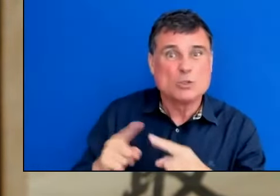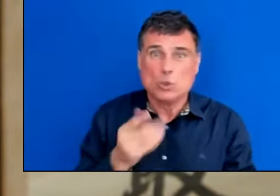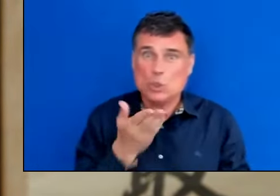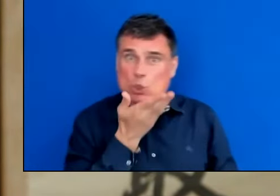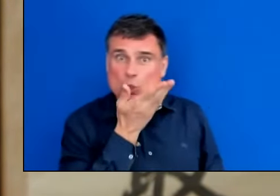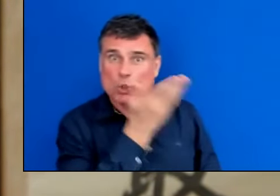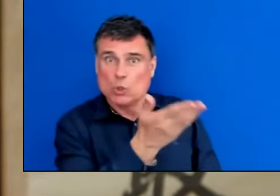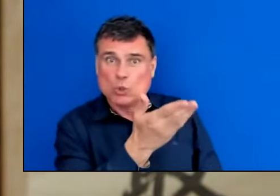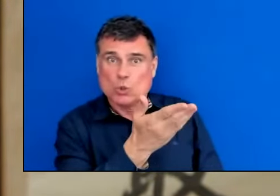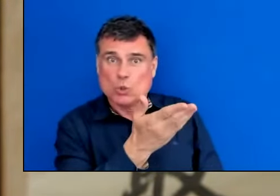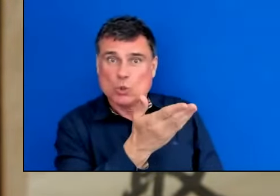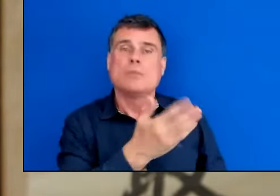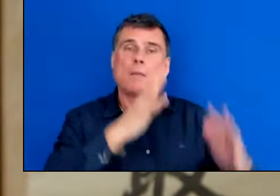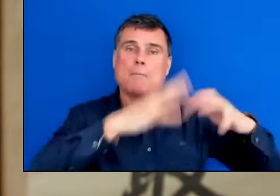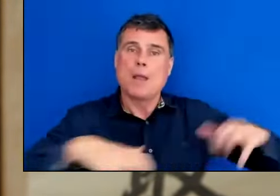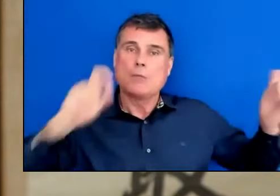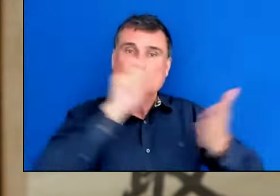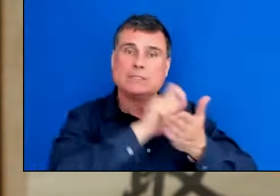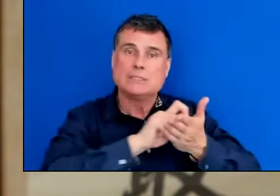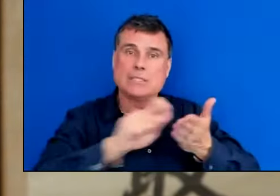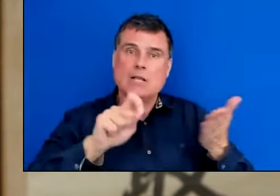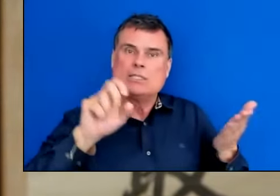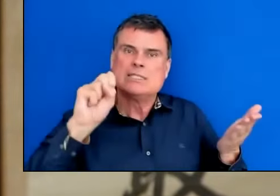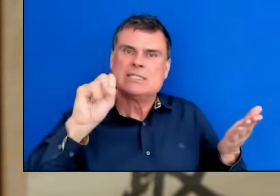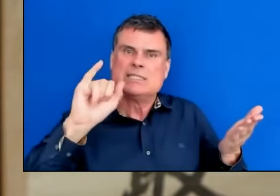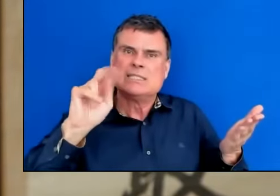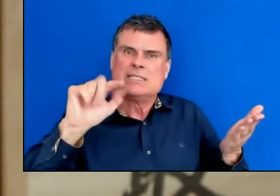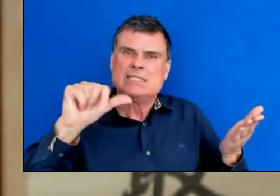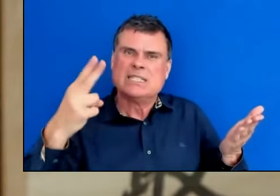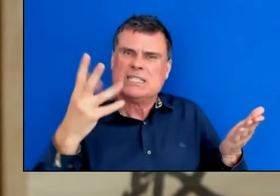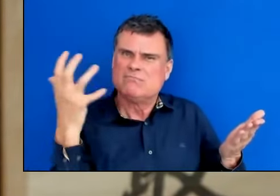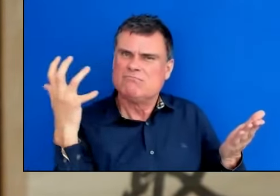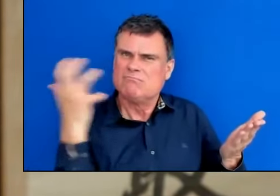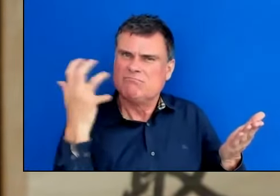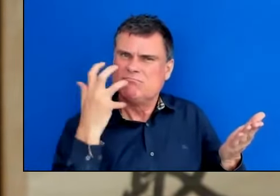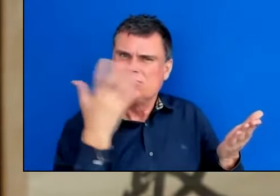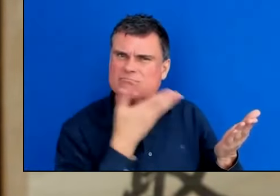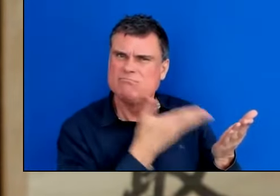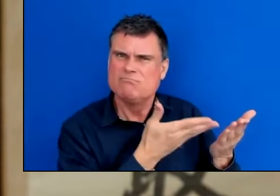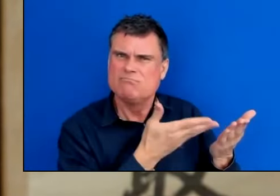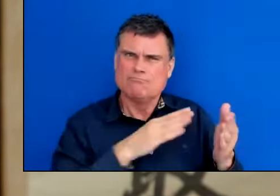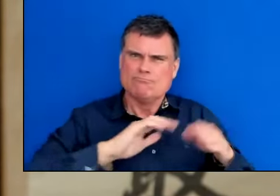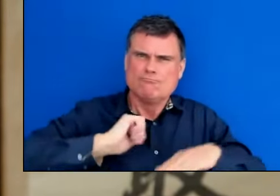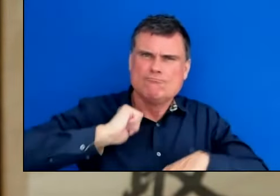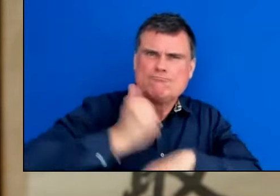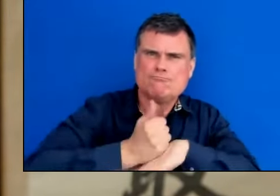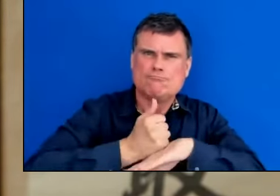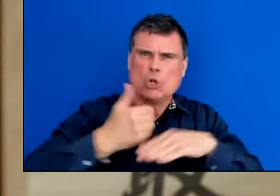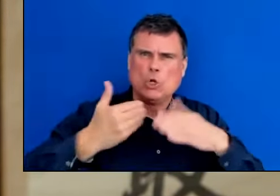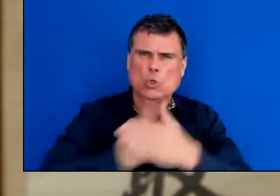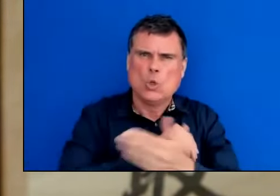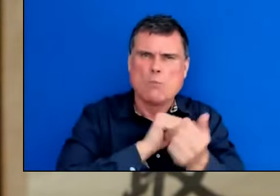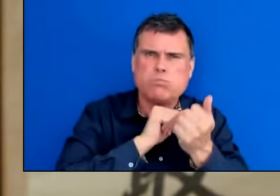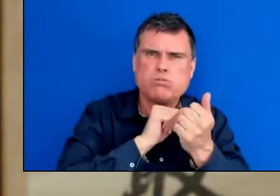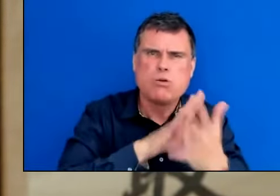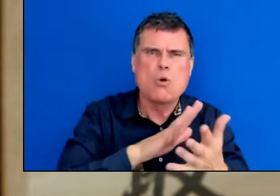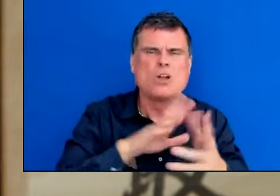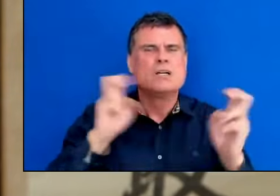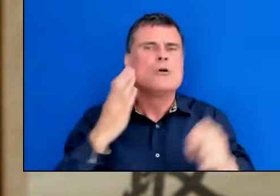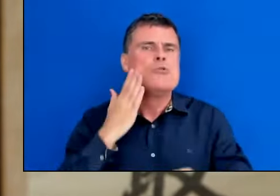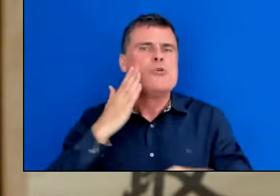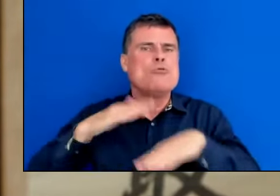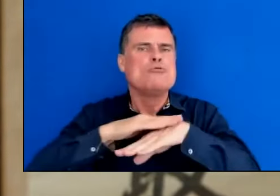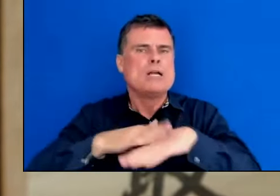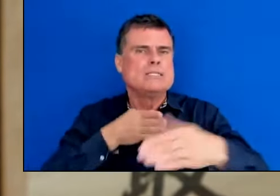Singh, who has broken new ground with anti-racism initiatives, along with your